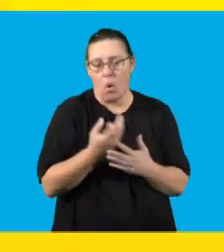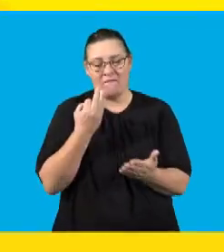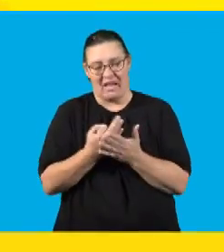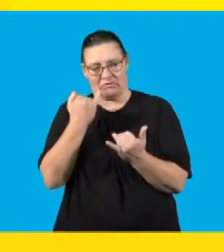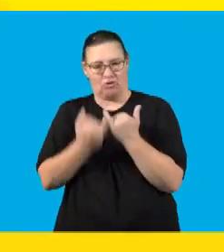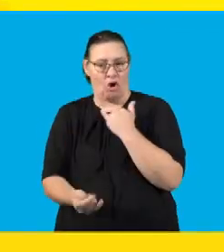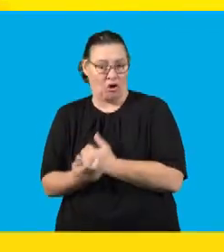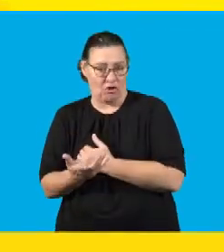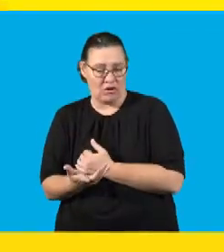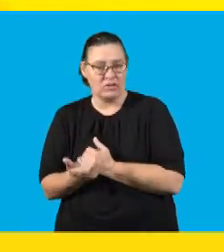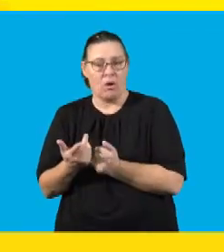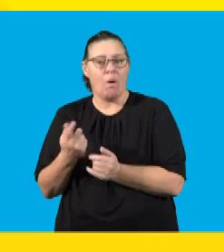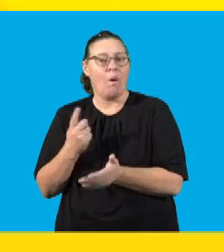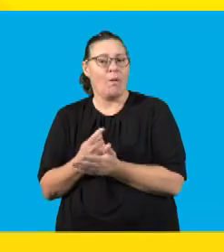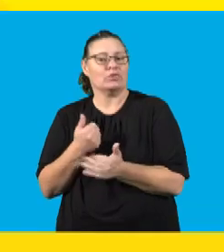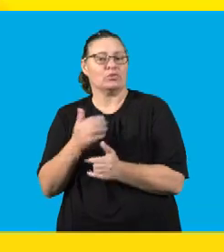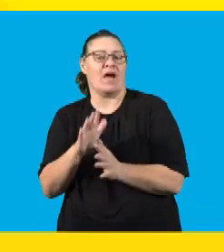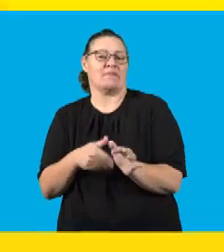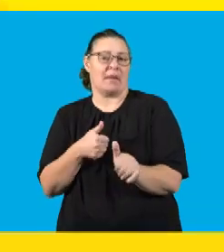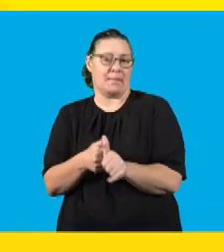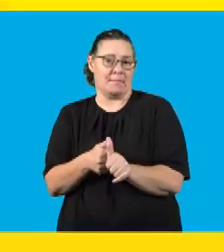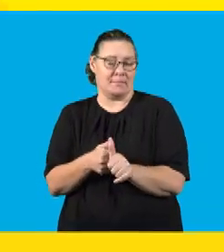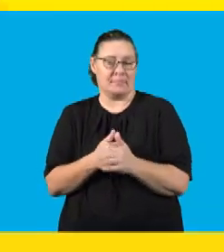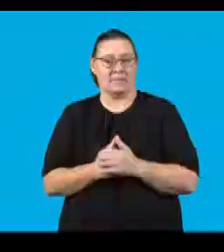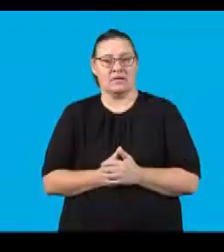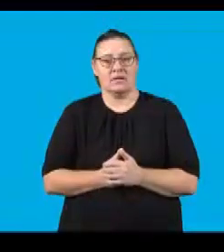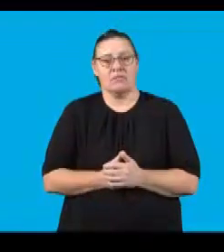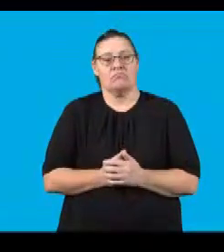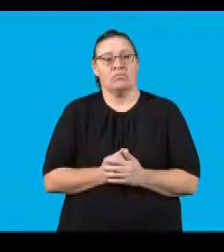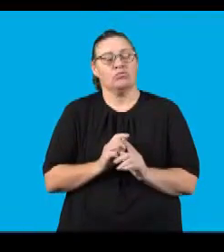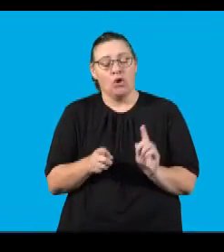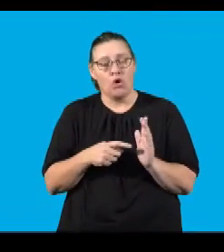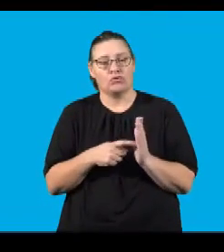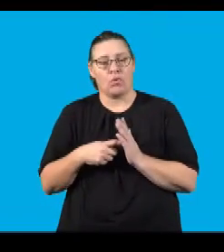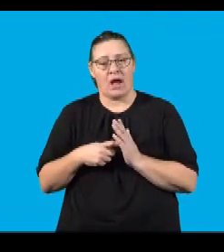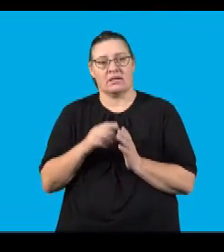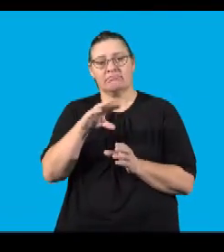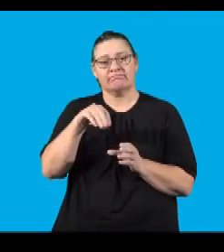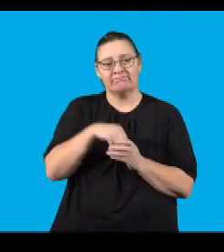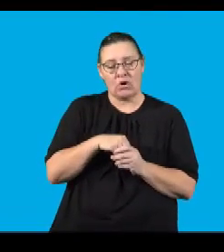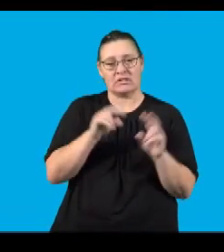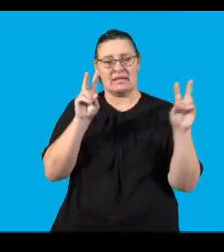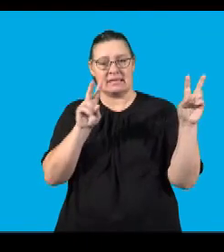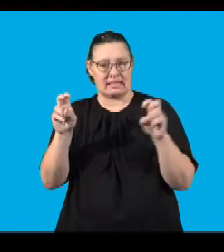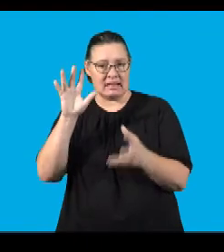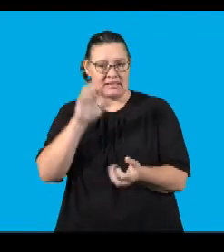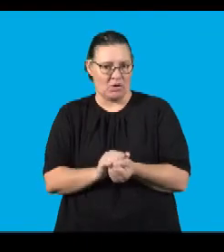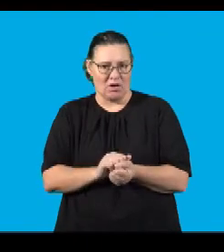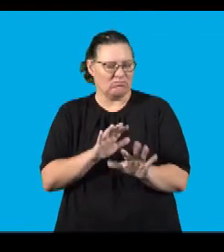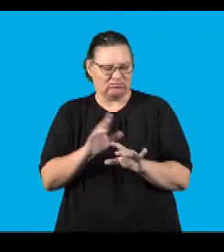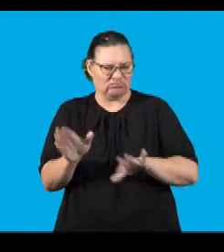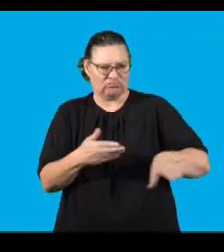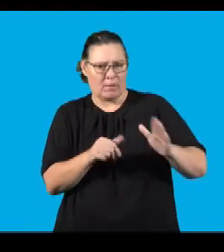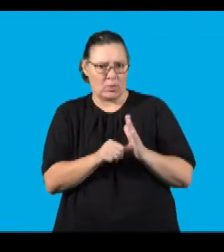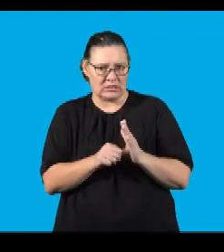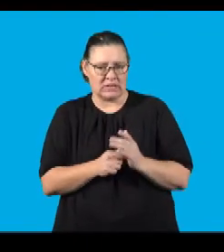of your facts are incorrect. It's a good idea to always have a backup. You are not required to include a title for the summary,